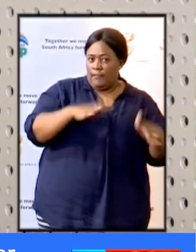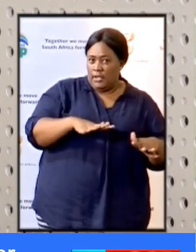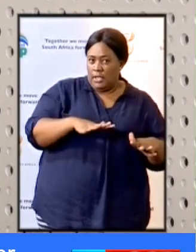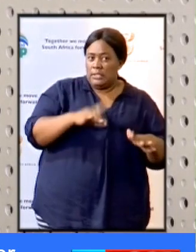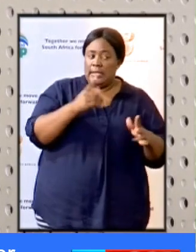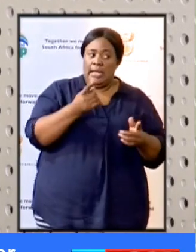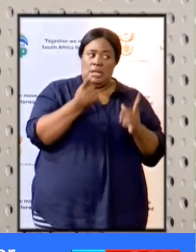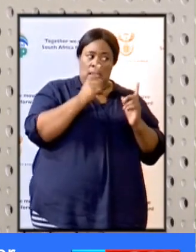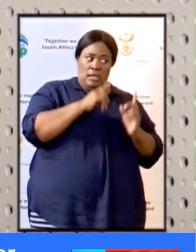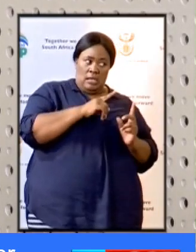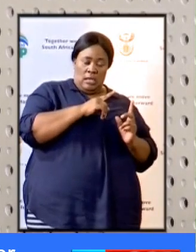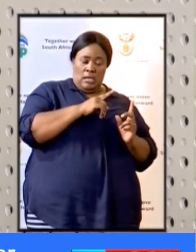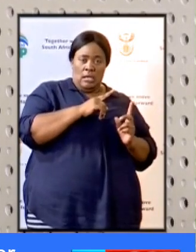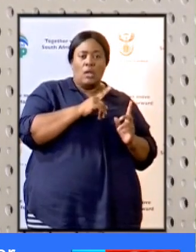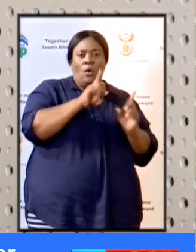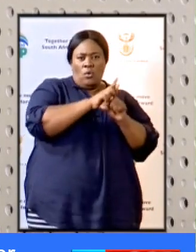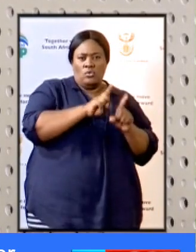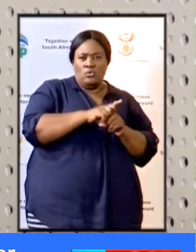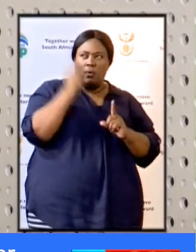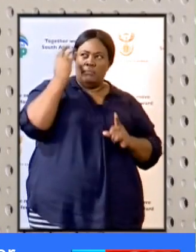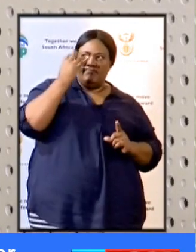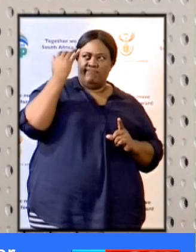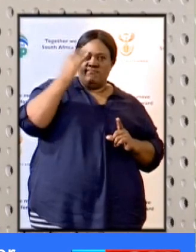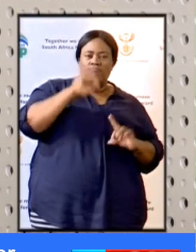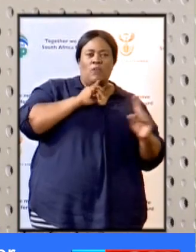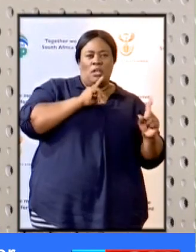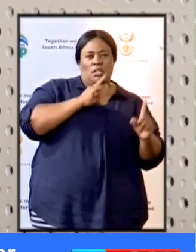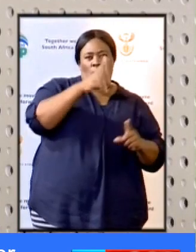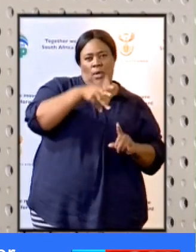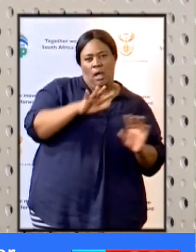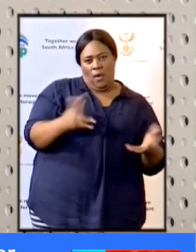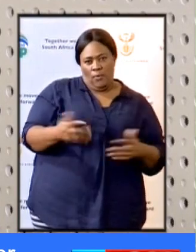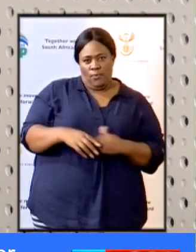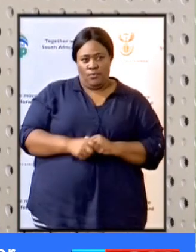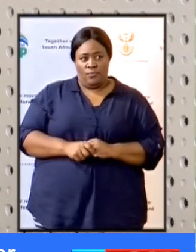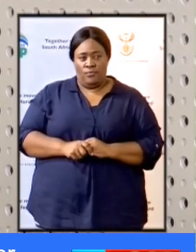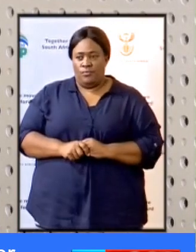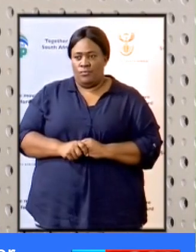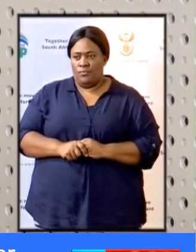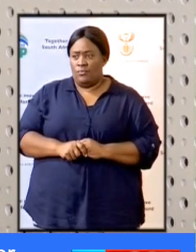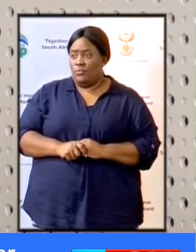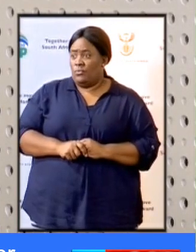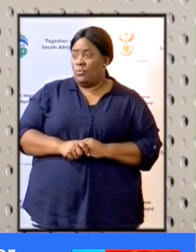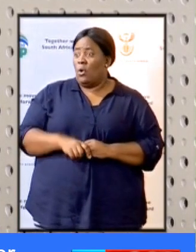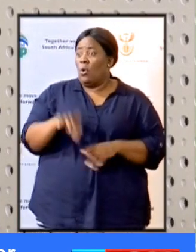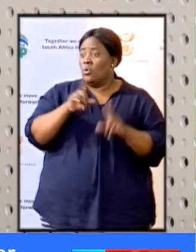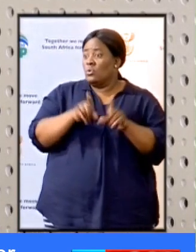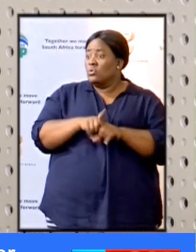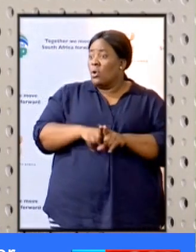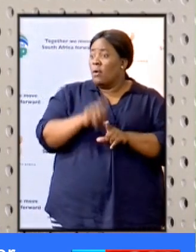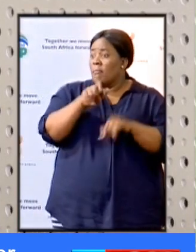questions. Maybe whilst we are waiting, let's get those that are calling in.